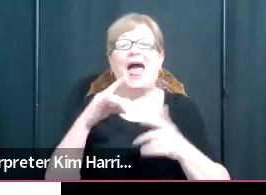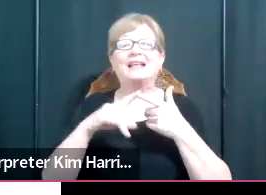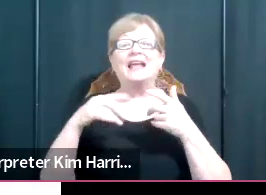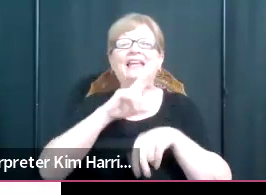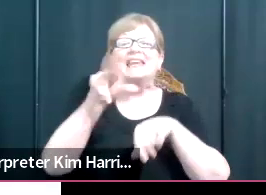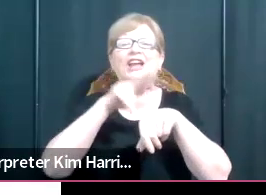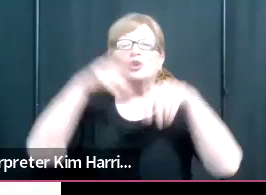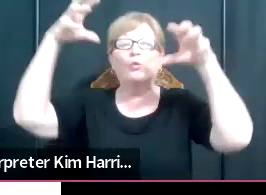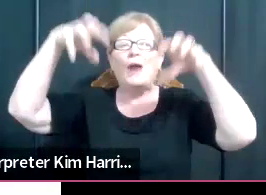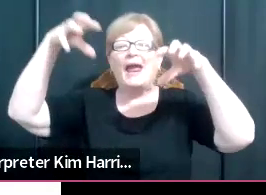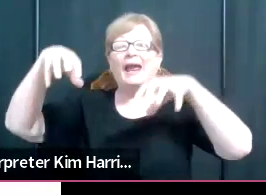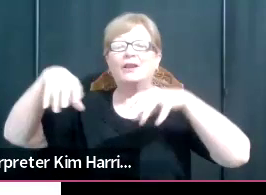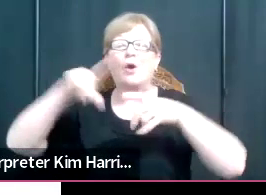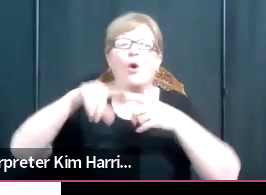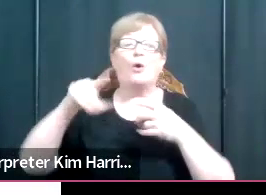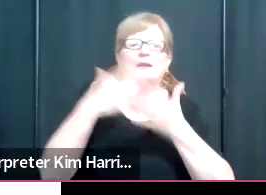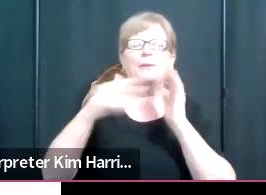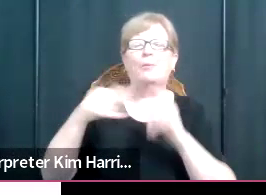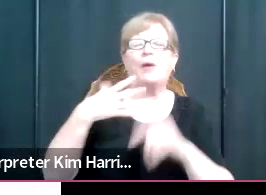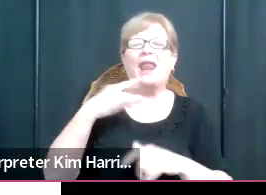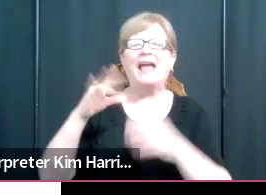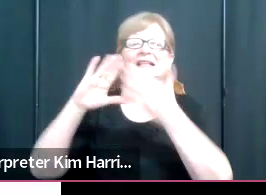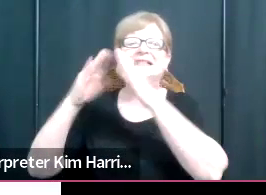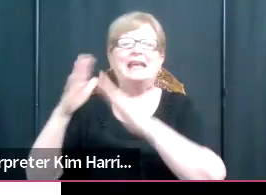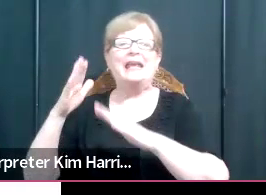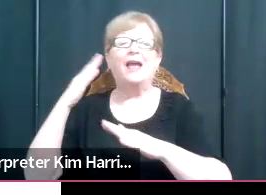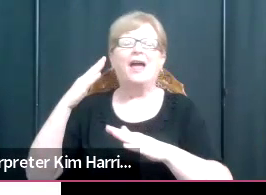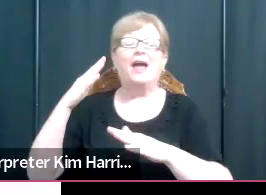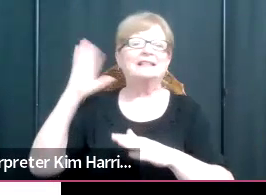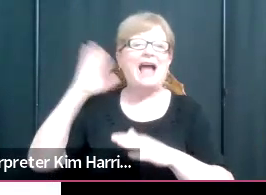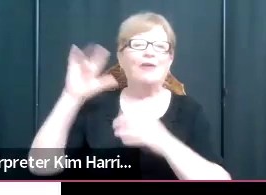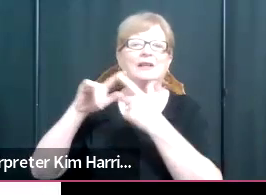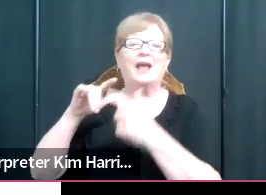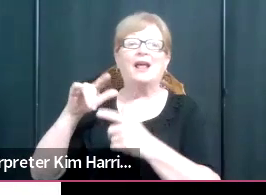people like city sounds. And so there's all different kinds of options there.